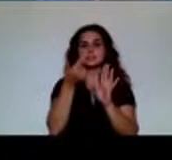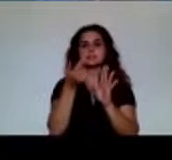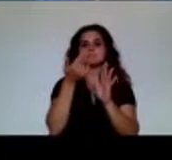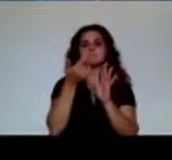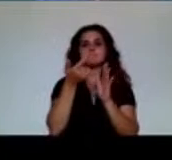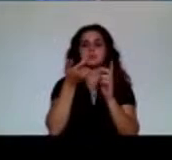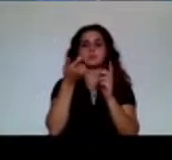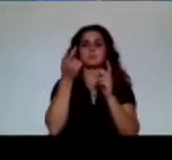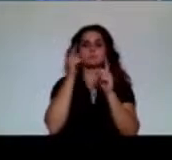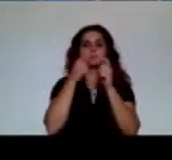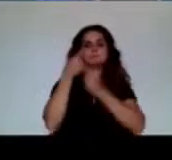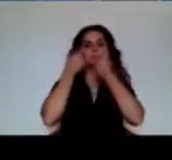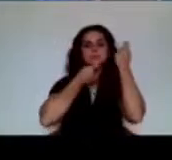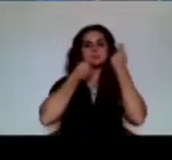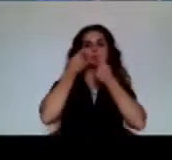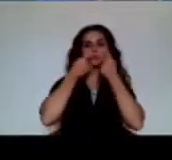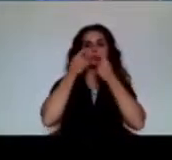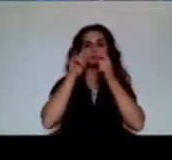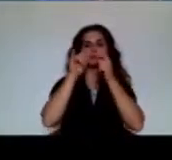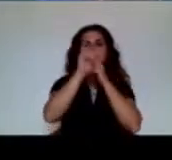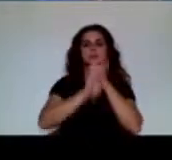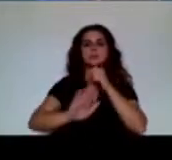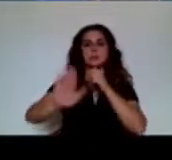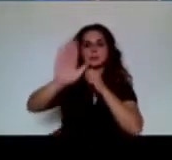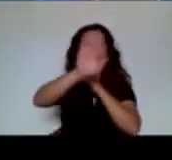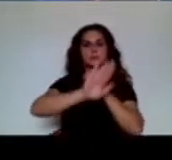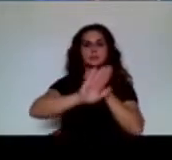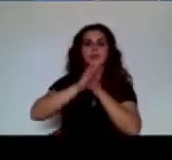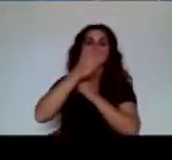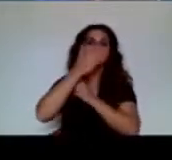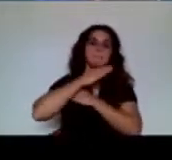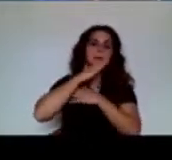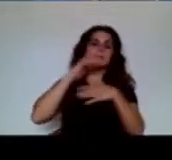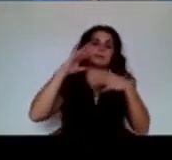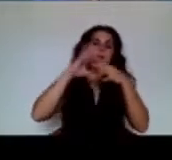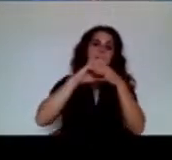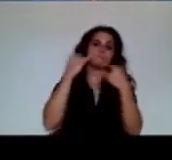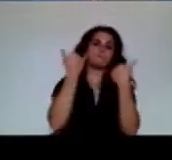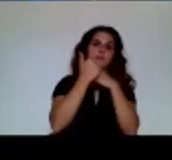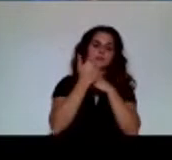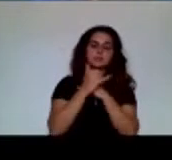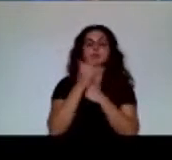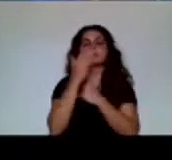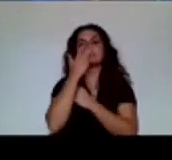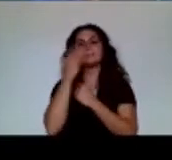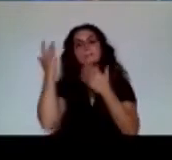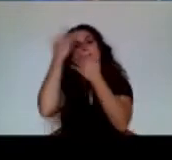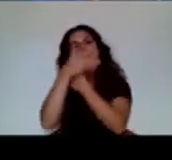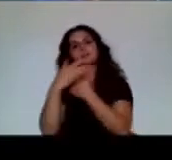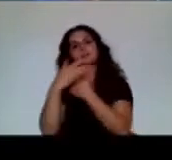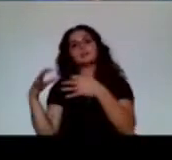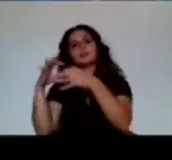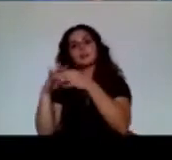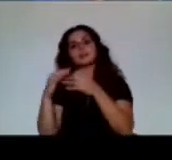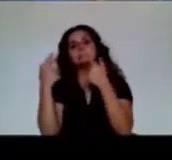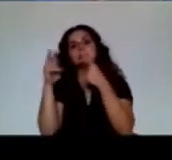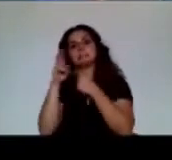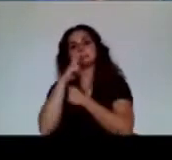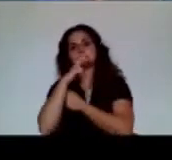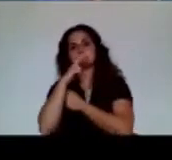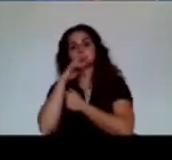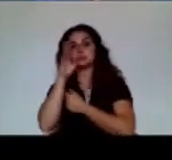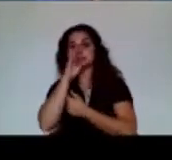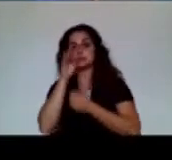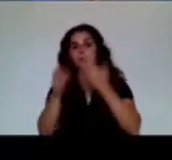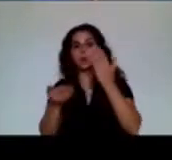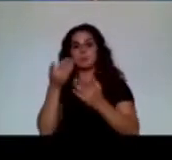the cartoons in this condition, where white is associated with happy and black is associated with sad, compared to the